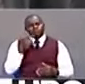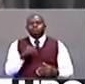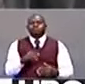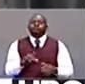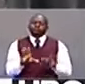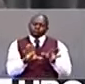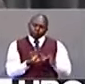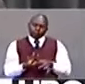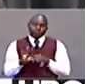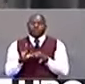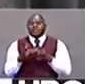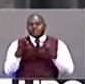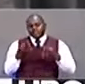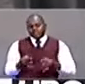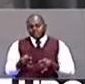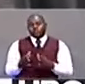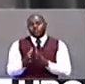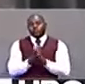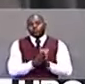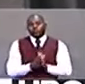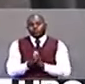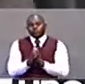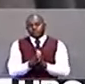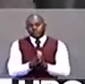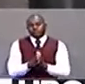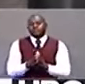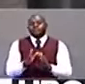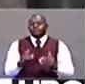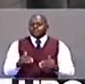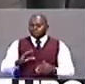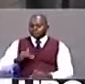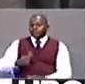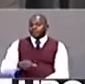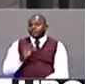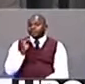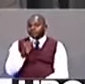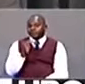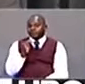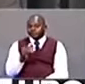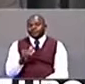unifying thing altogether at the end of the day. Madam Speaker,